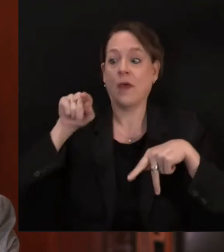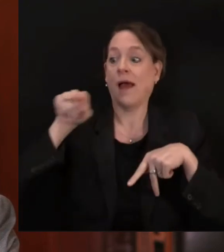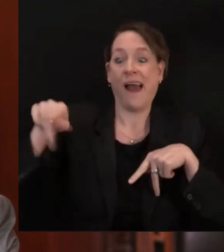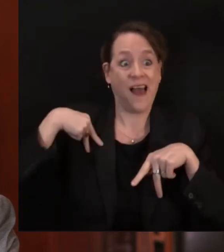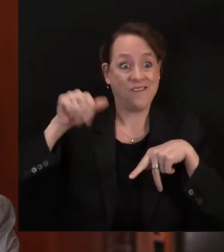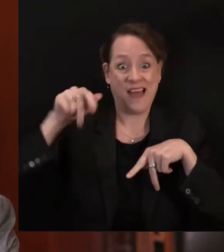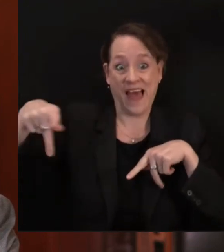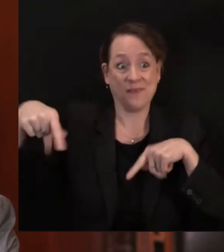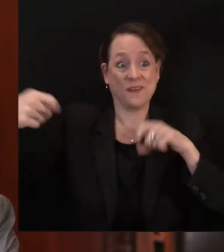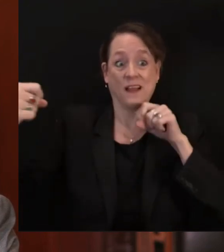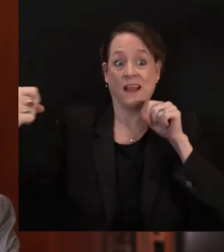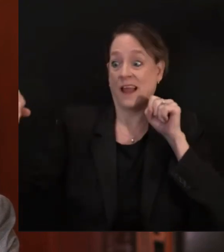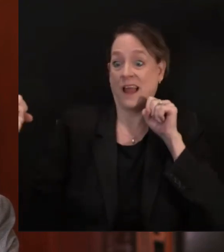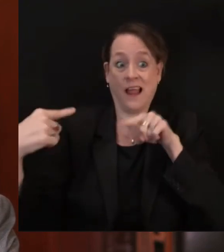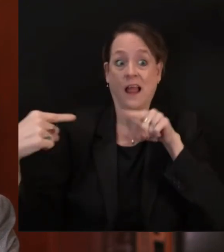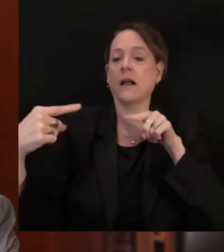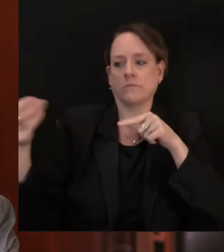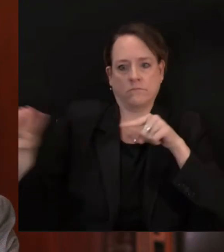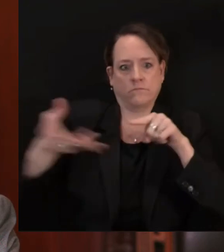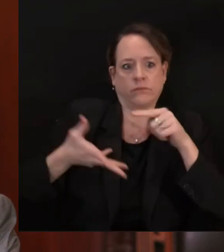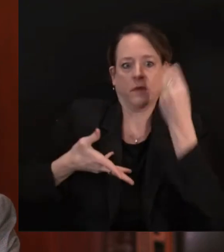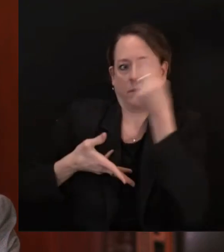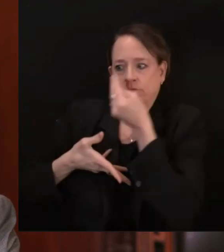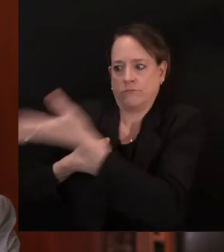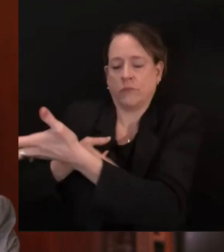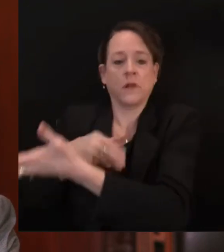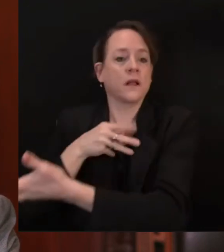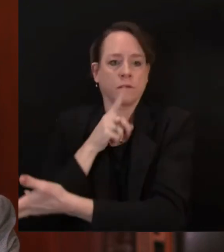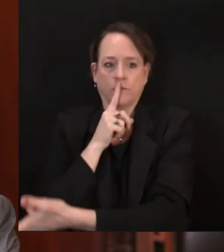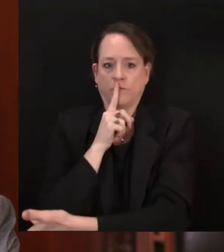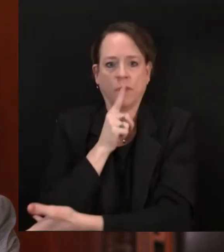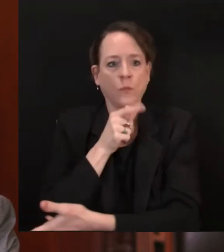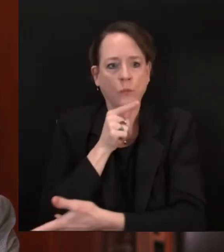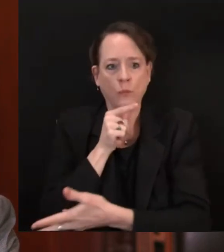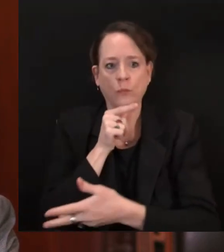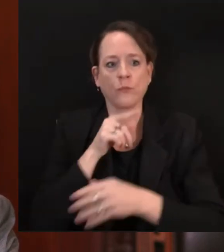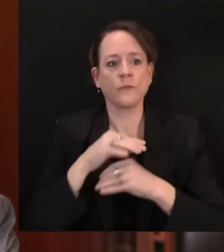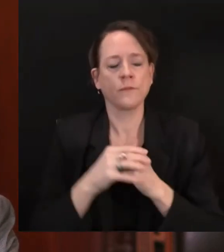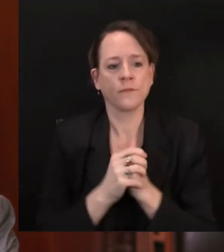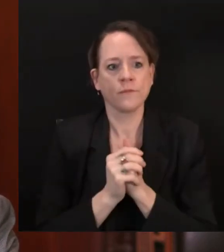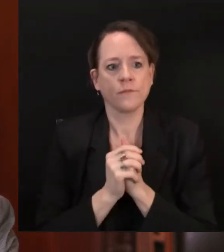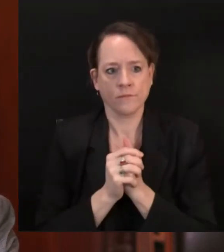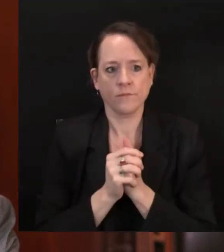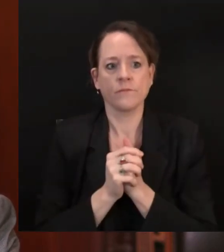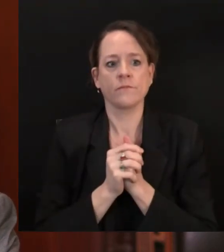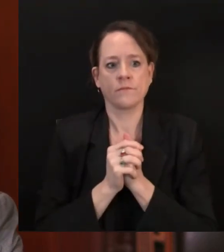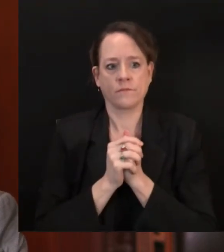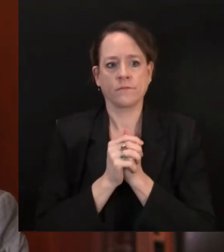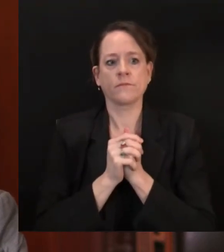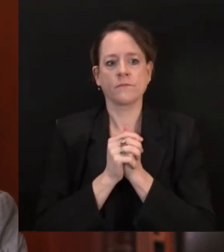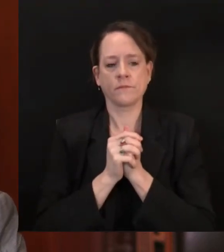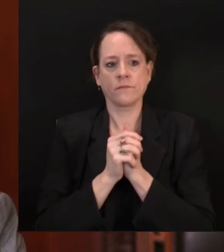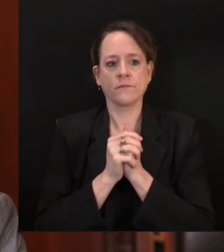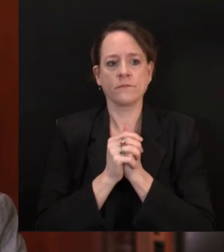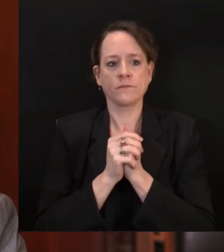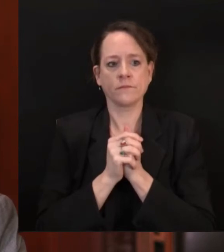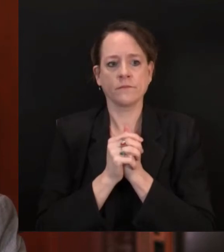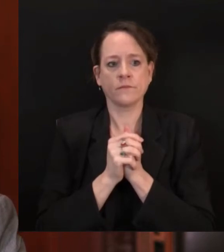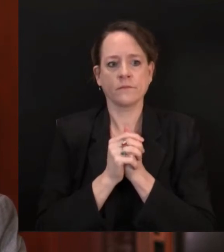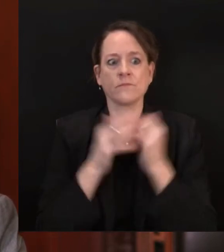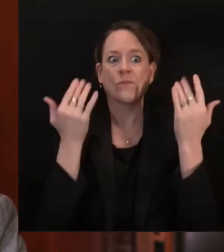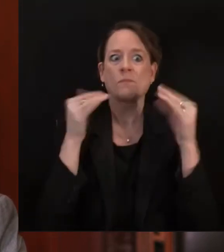their contacts that they have tested positive. That's important because it gives others the information they need to be proactive